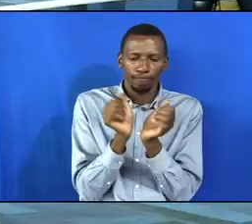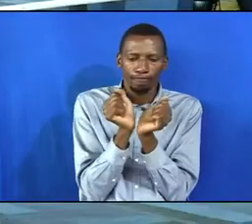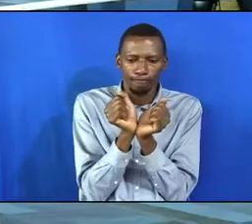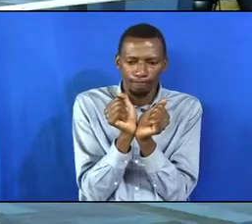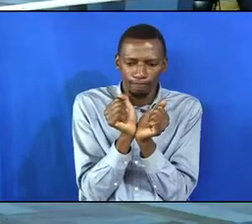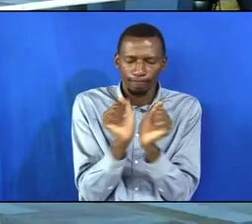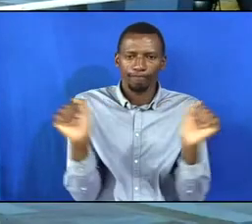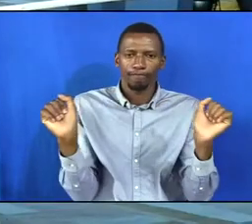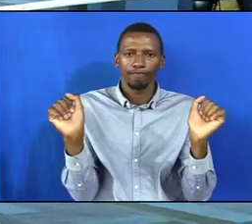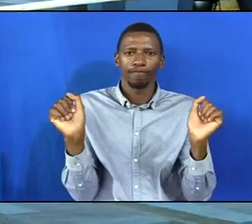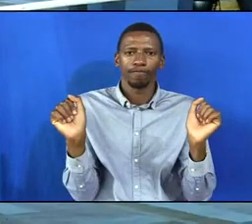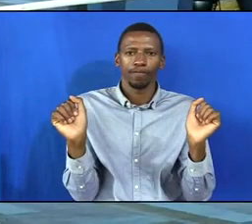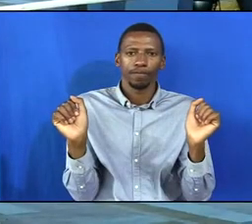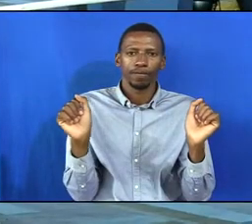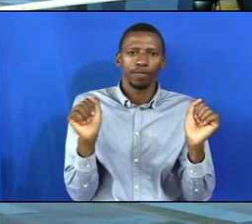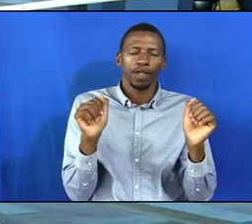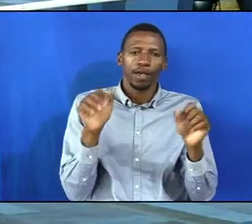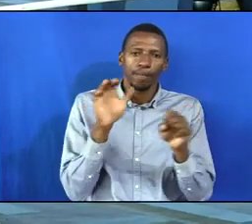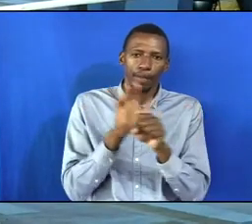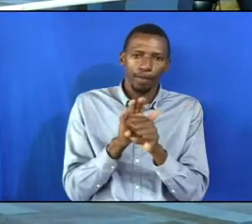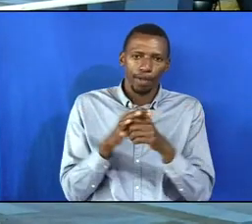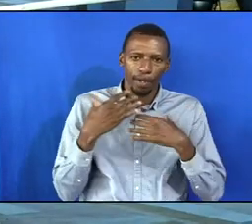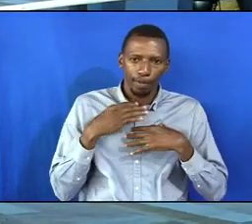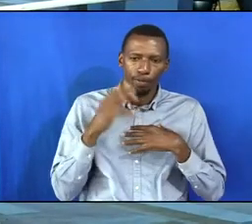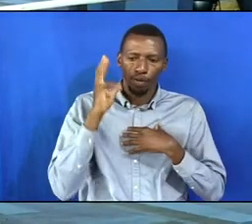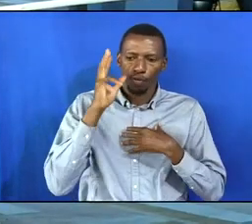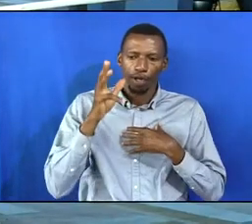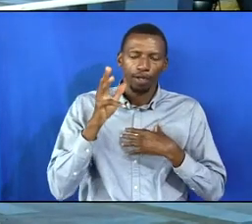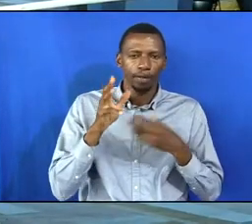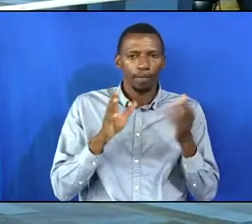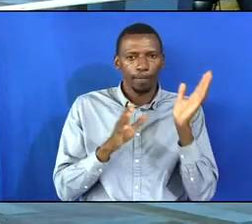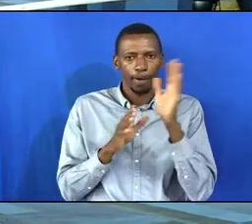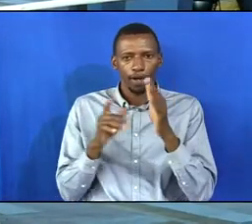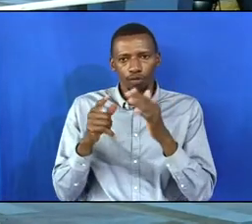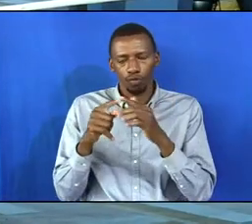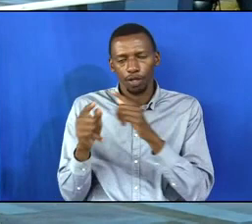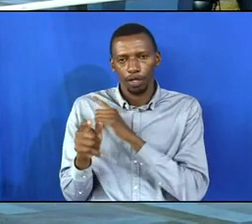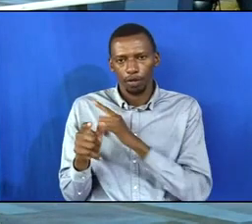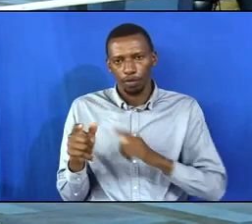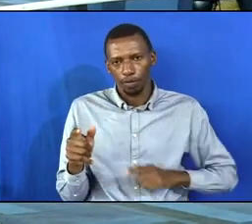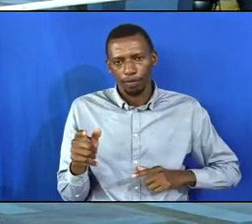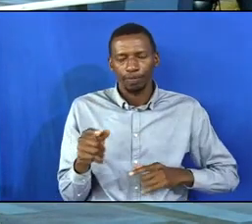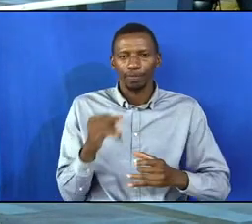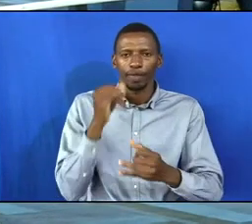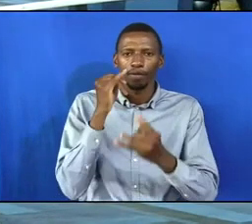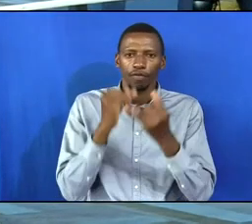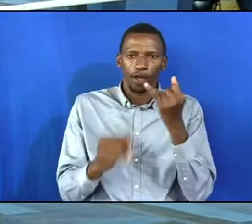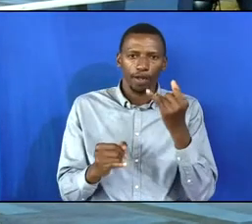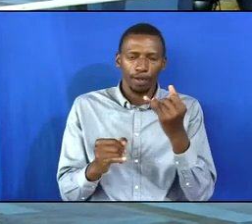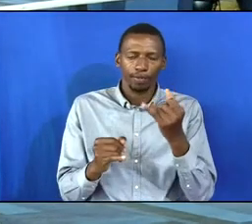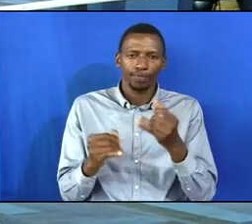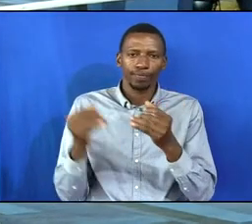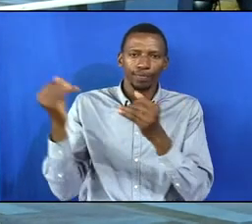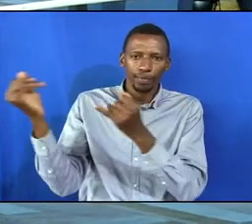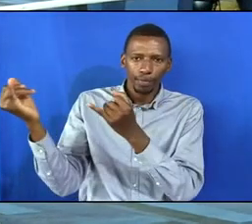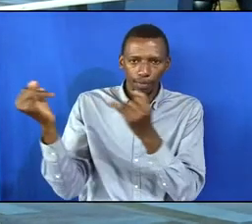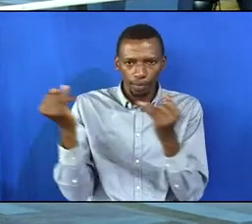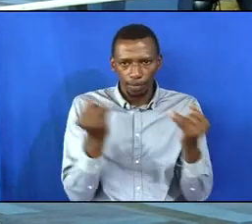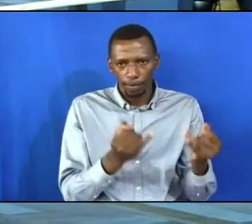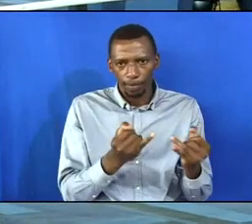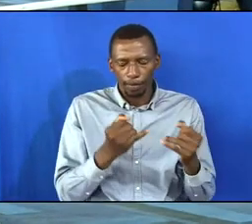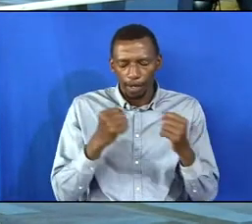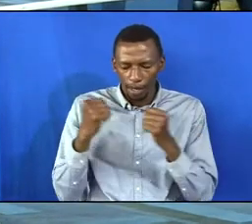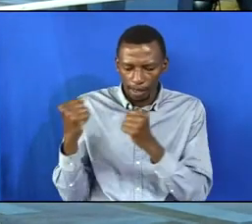for the Lord or reaffirm their dedication. Finally, invite the power and the